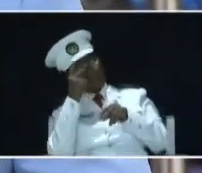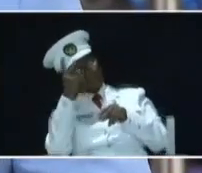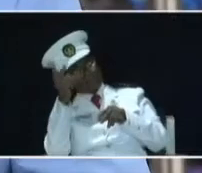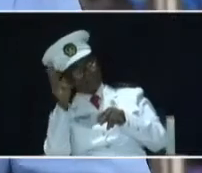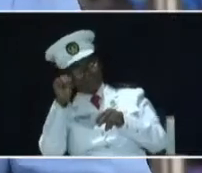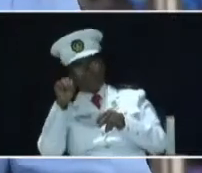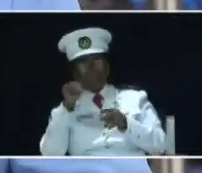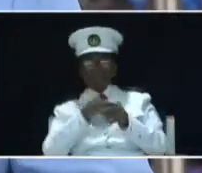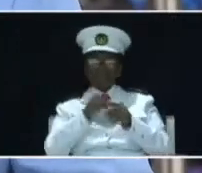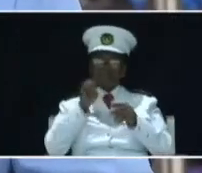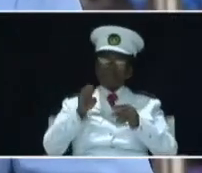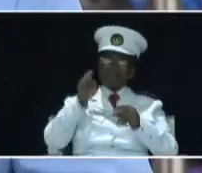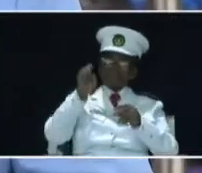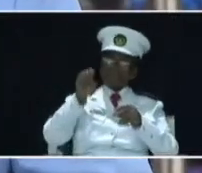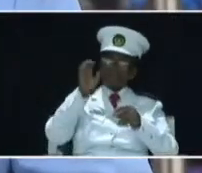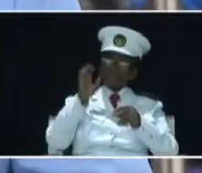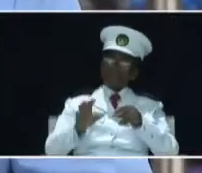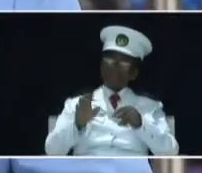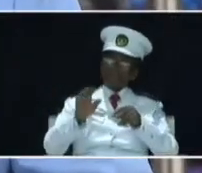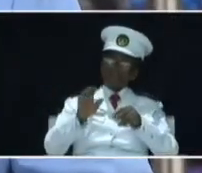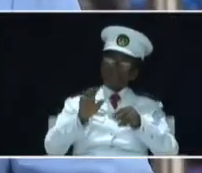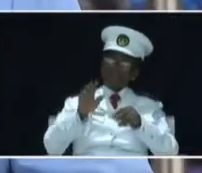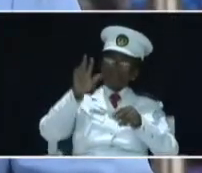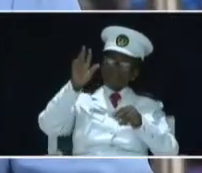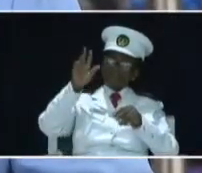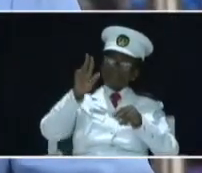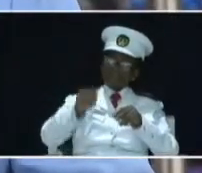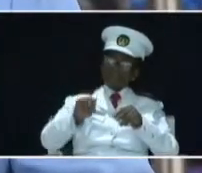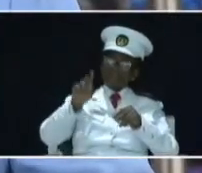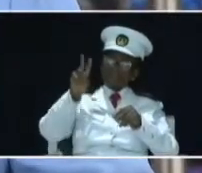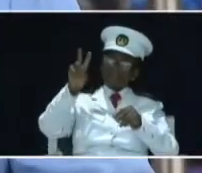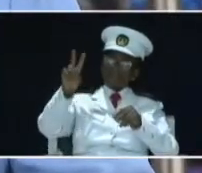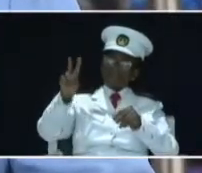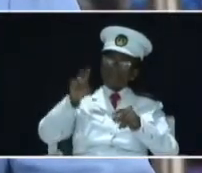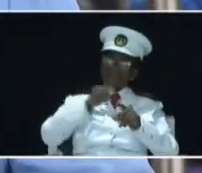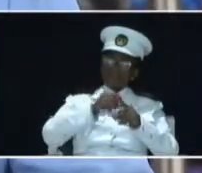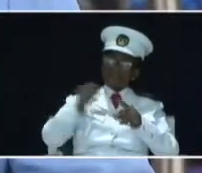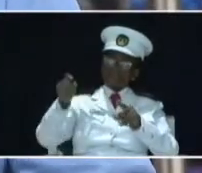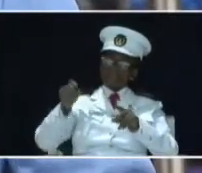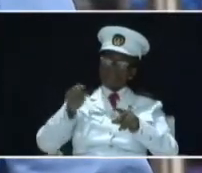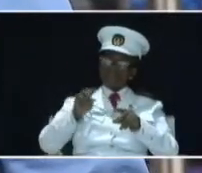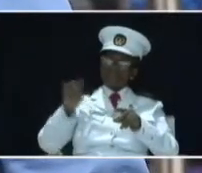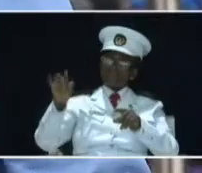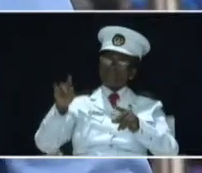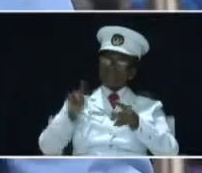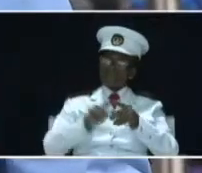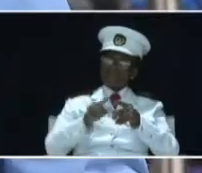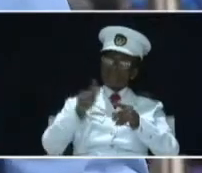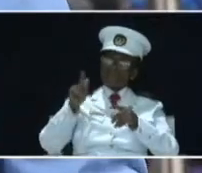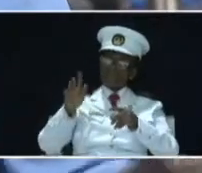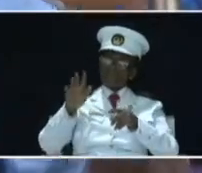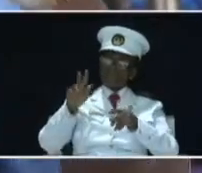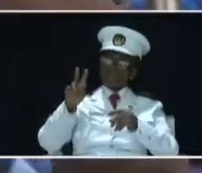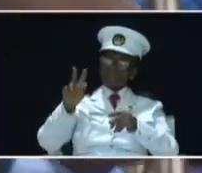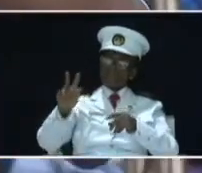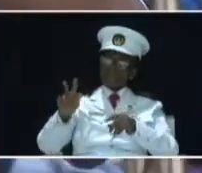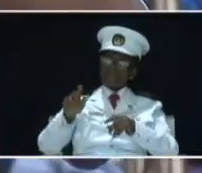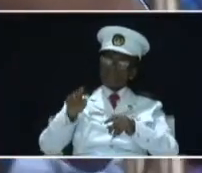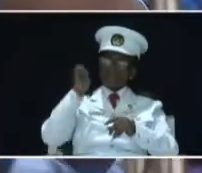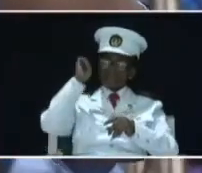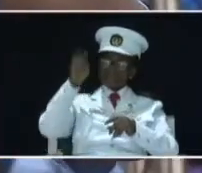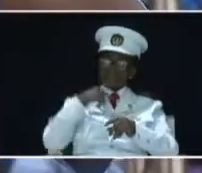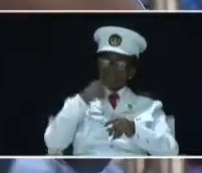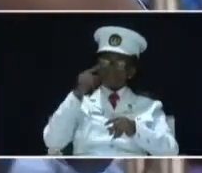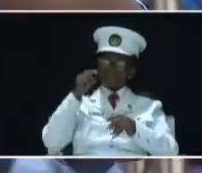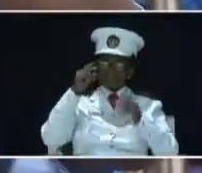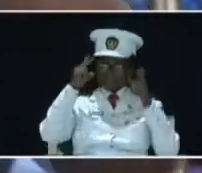In Exodus 33, from verse 18 to 23, Exodus 33, 18 to 23, he told Moses, "No man